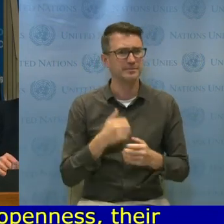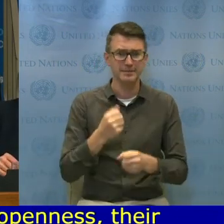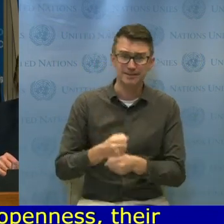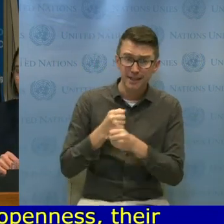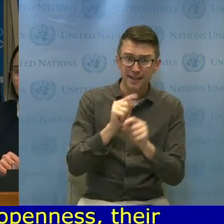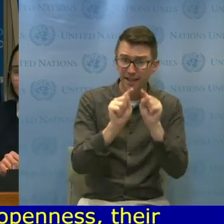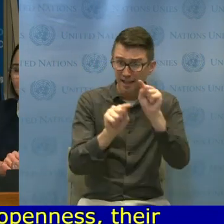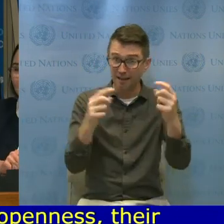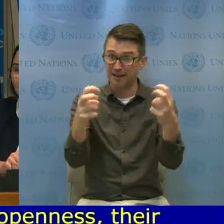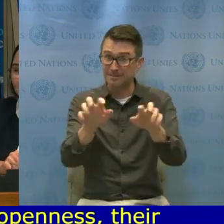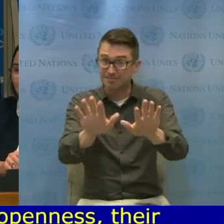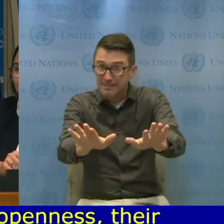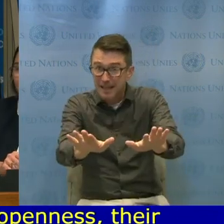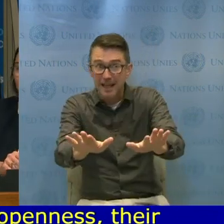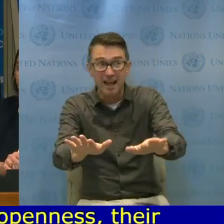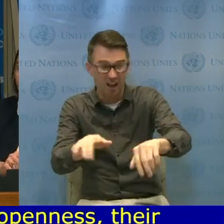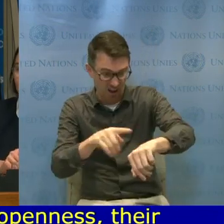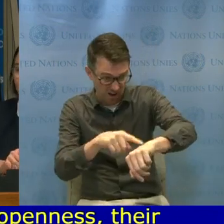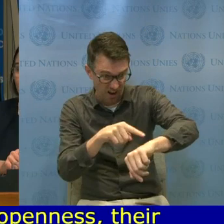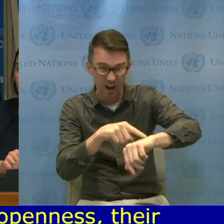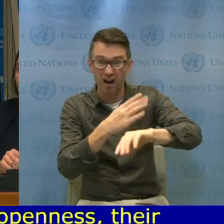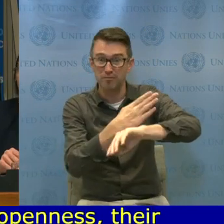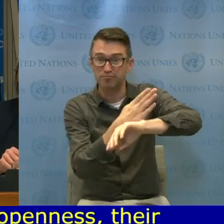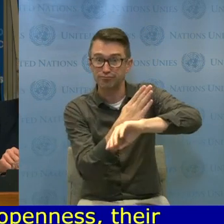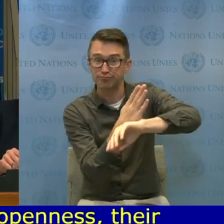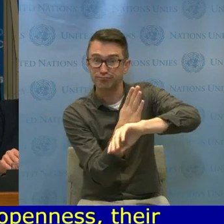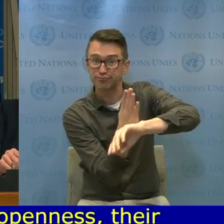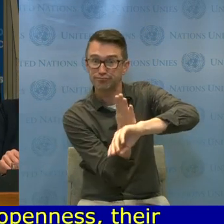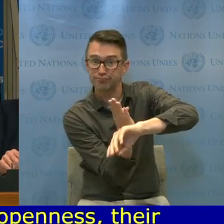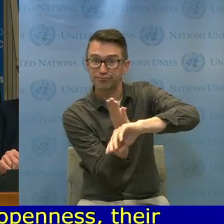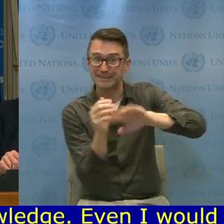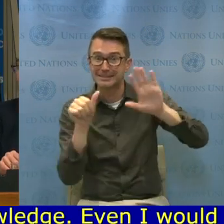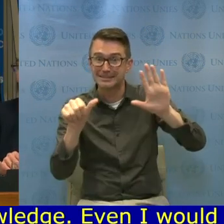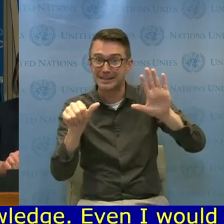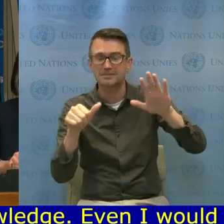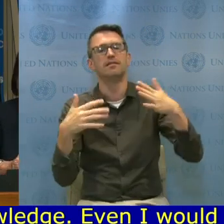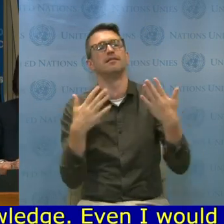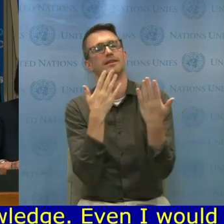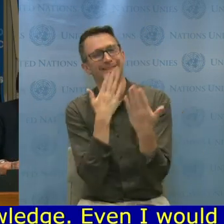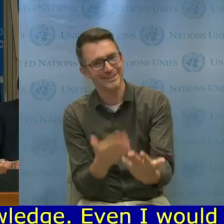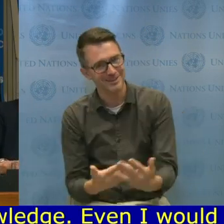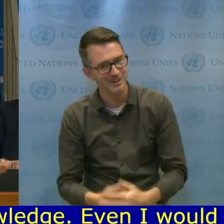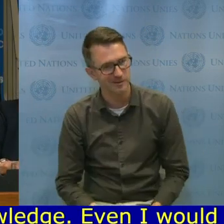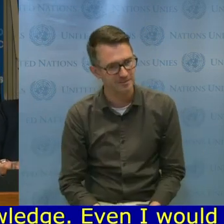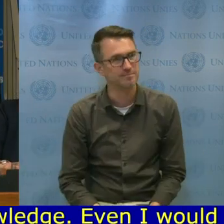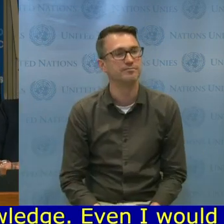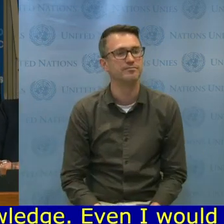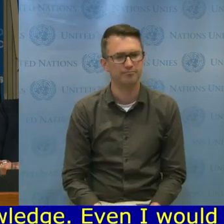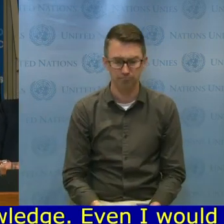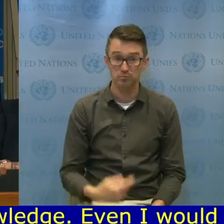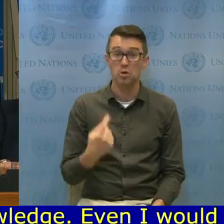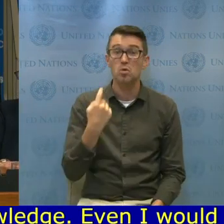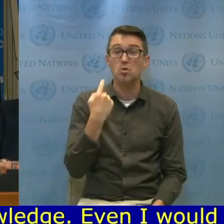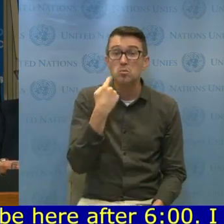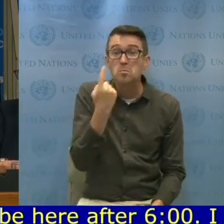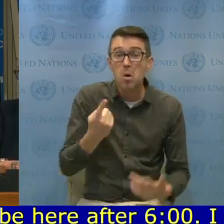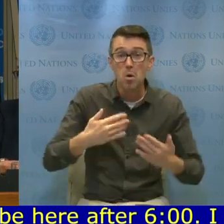And I hope that you will continue your deliberations tomorrow as well during the conference on behalf of